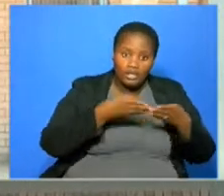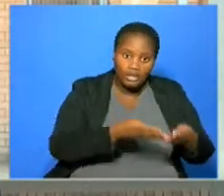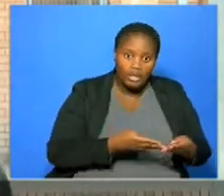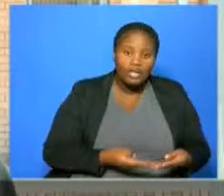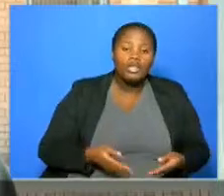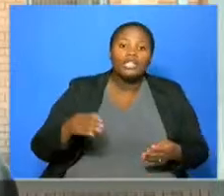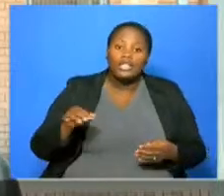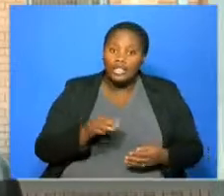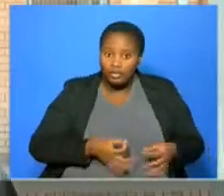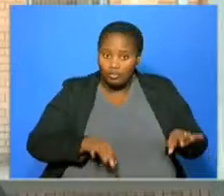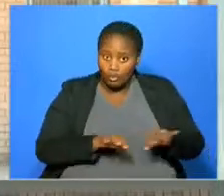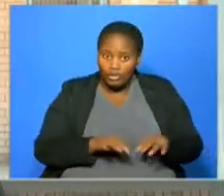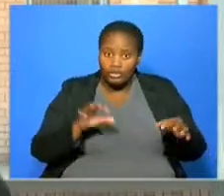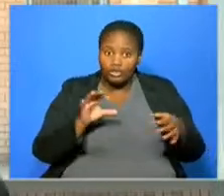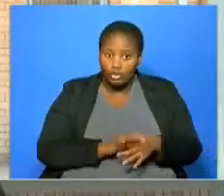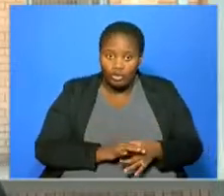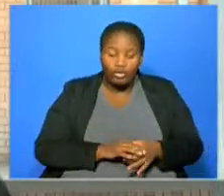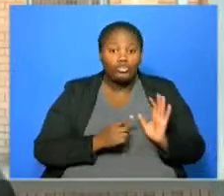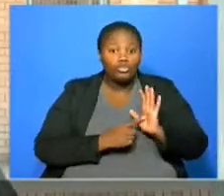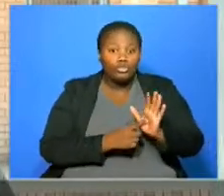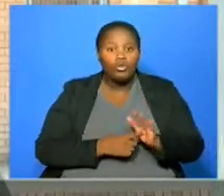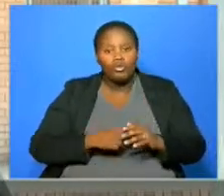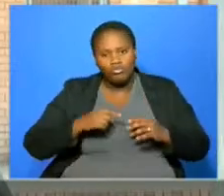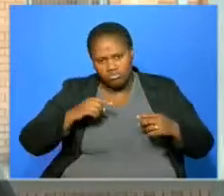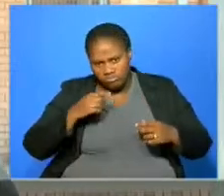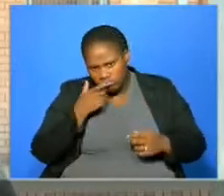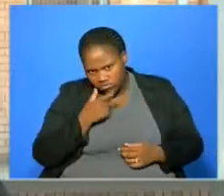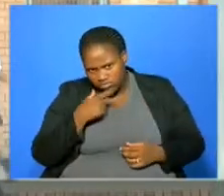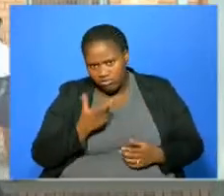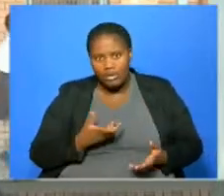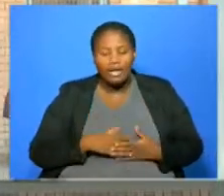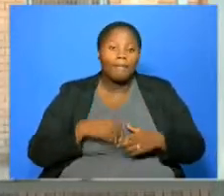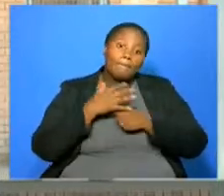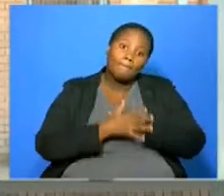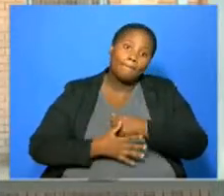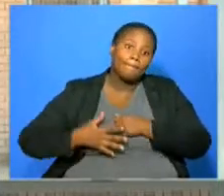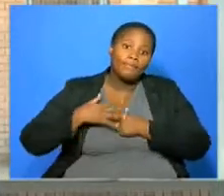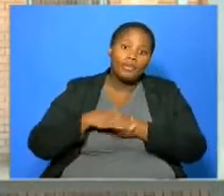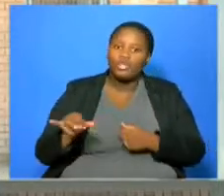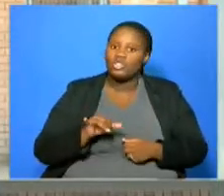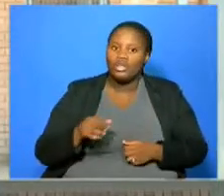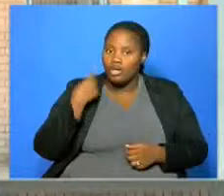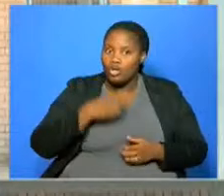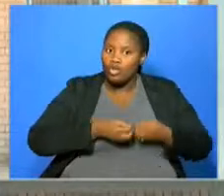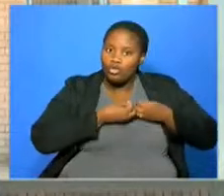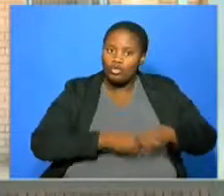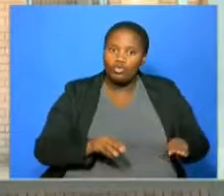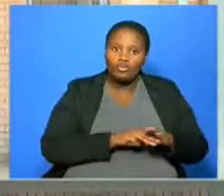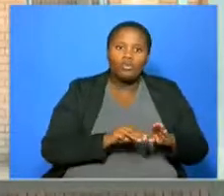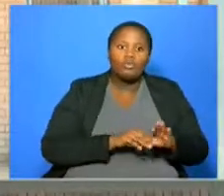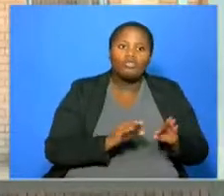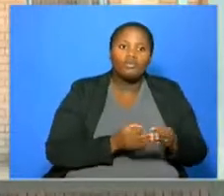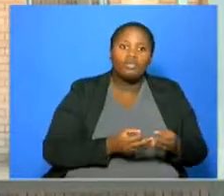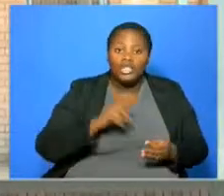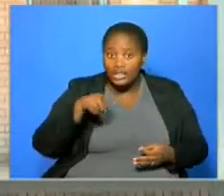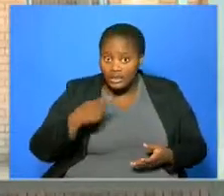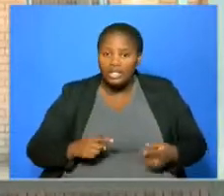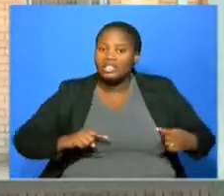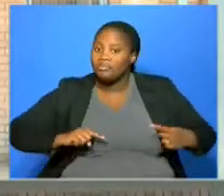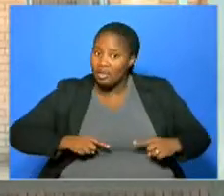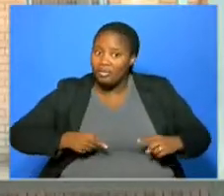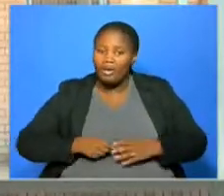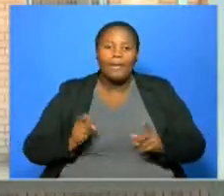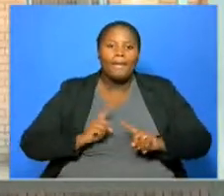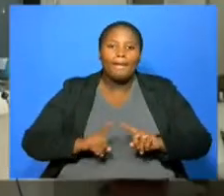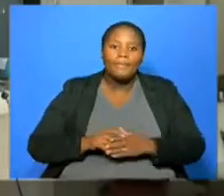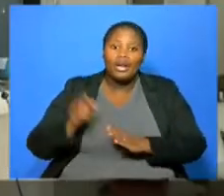borele moteng re supa gore re utile botlhoko ra go motsa ba o ba thokagaletsweng re tla re bagaetso go botlhoko mme